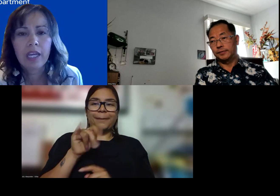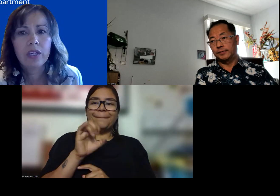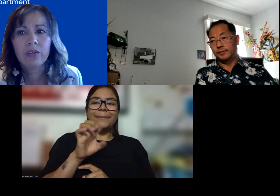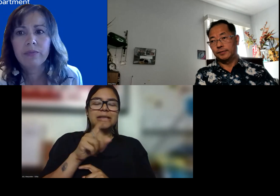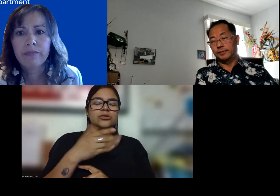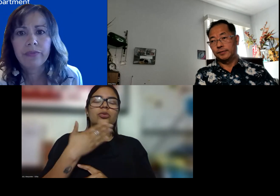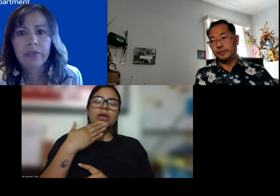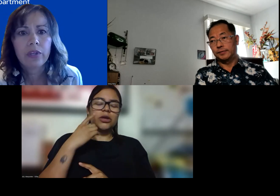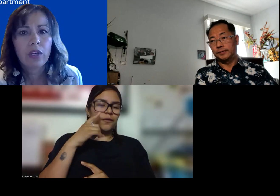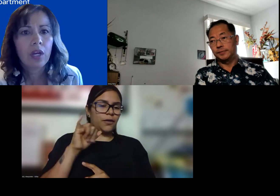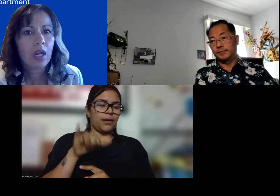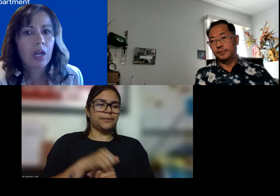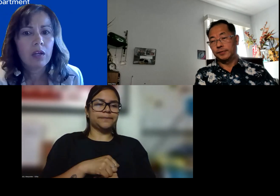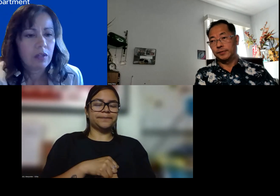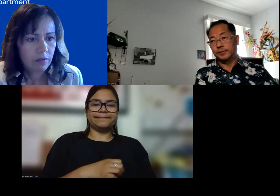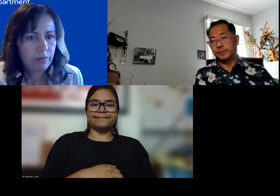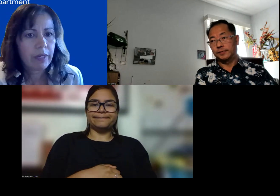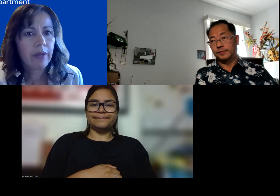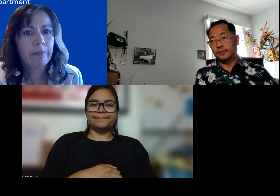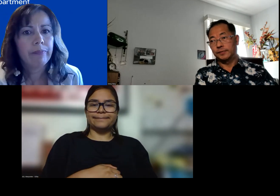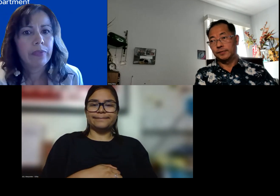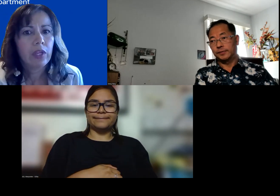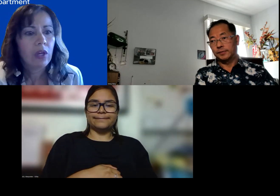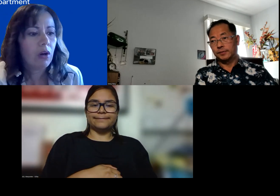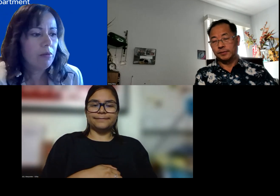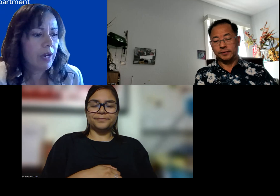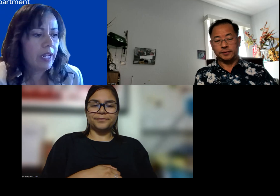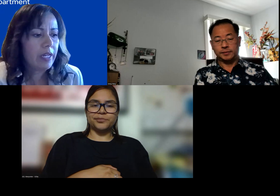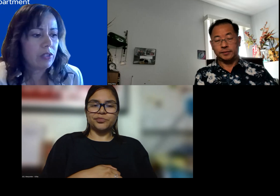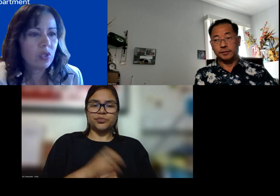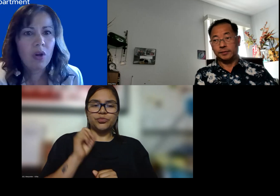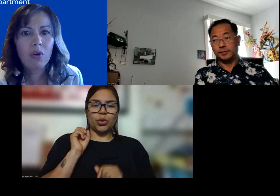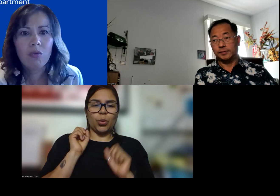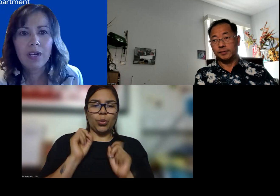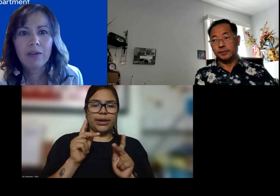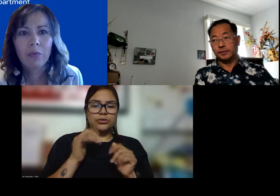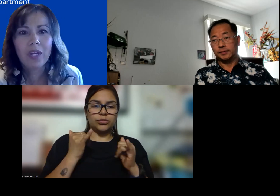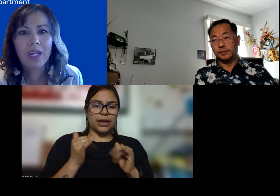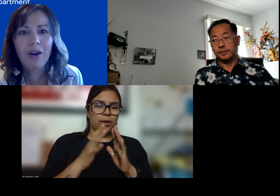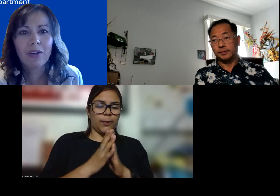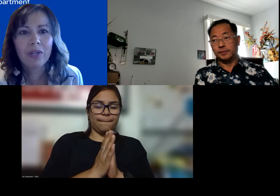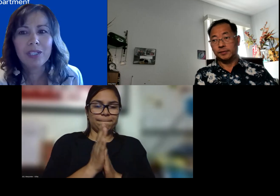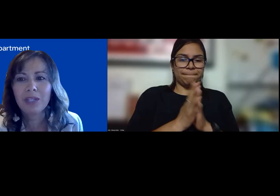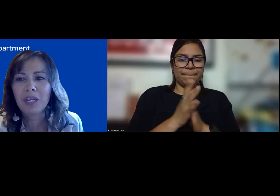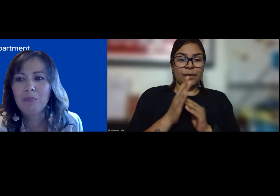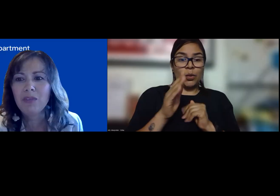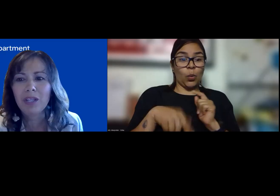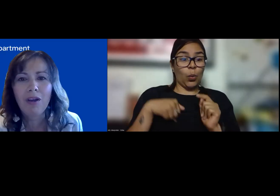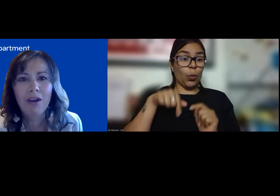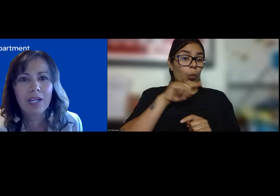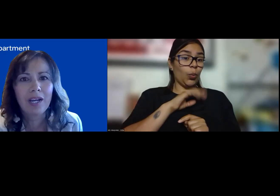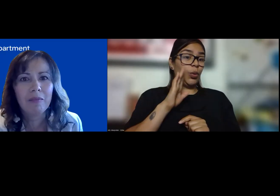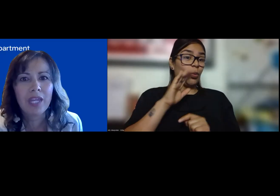that. Thank you. Thank you. Okay. All right. So we are going to keep